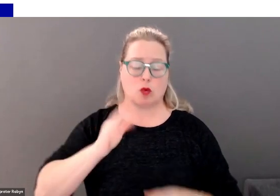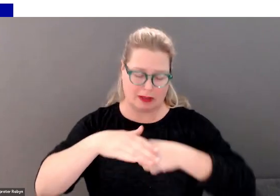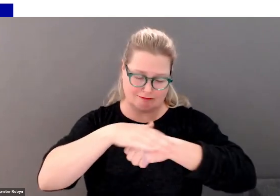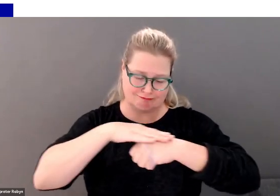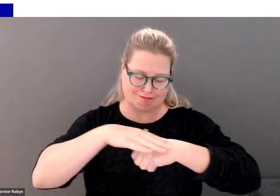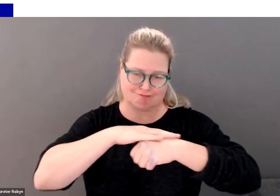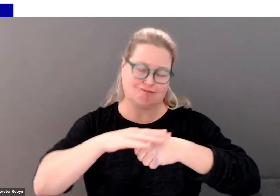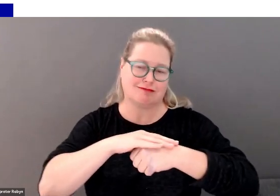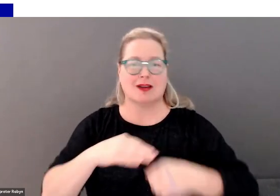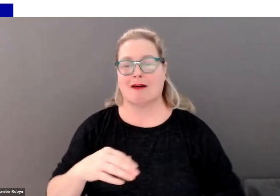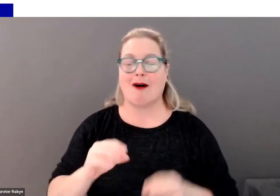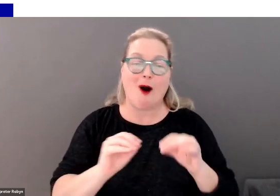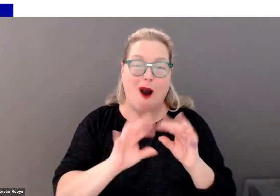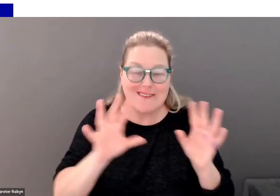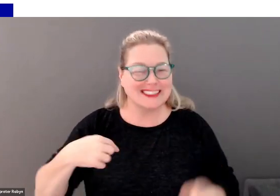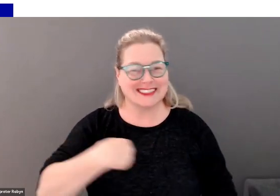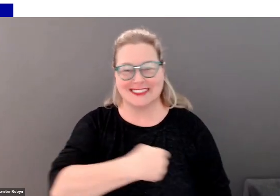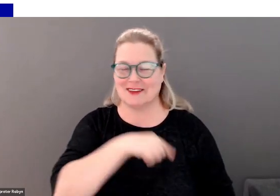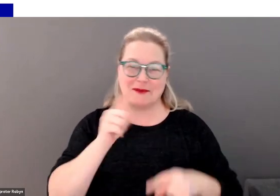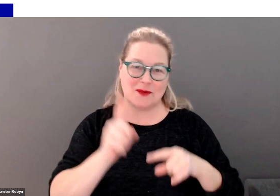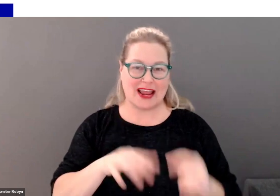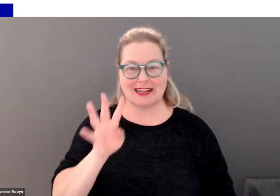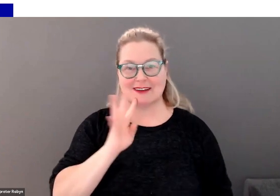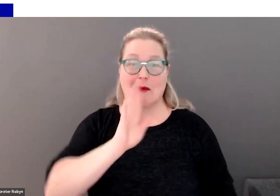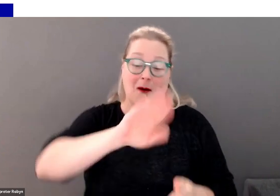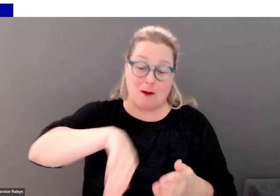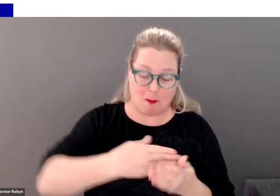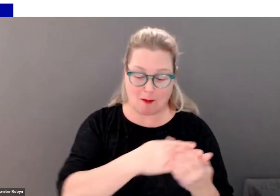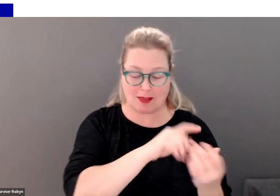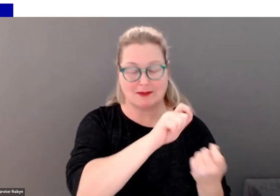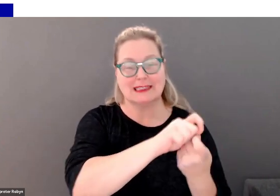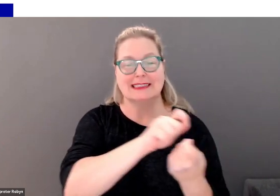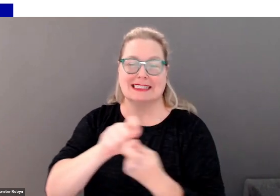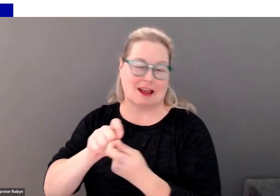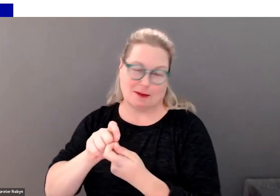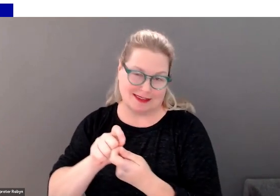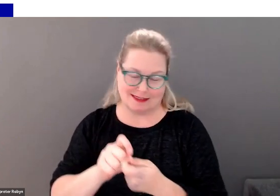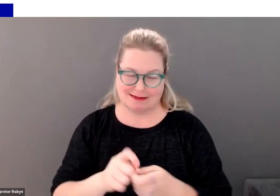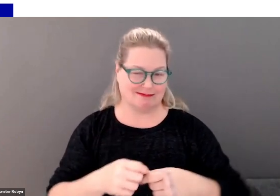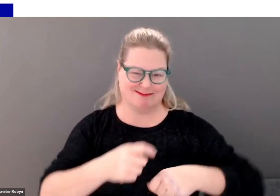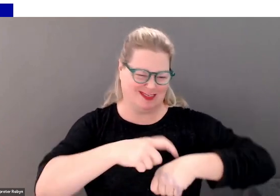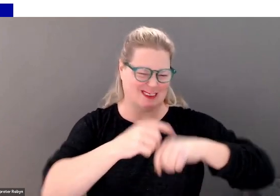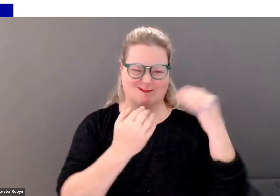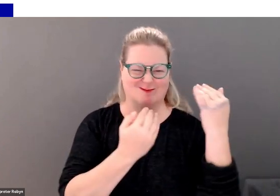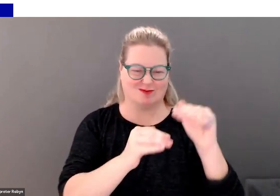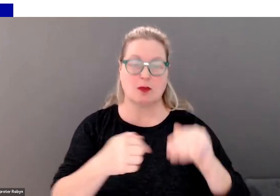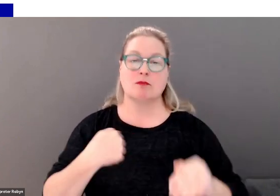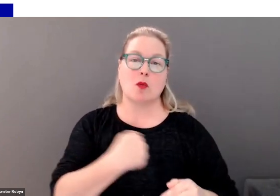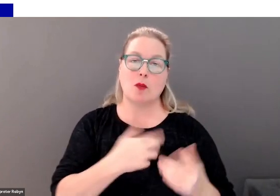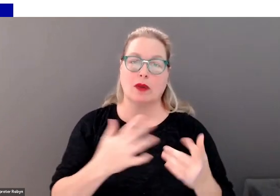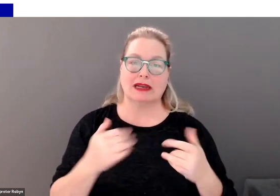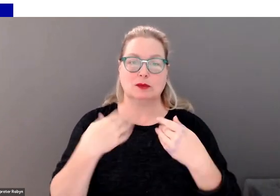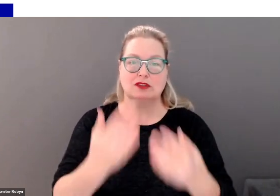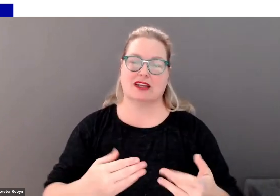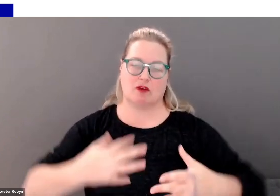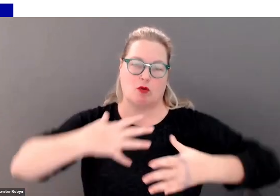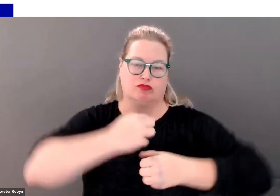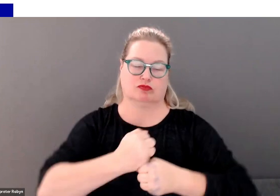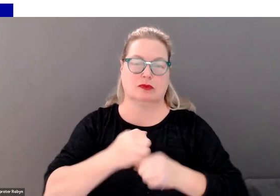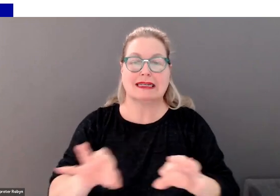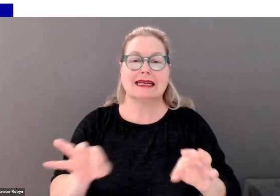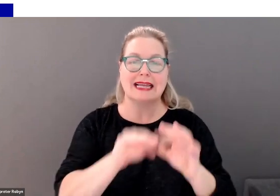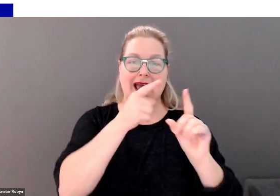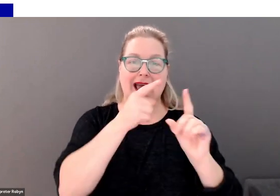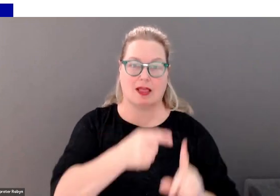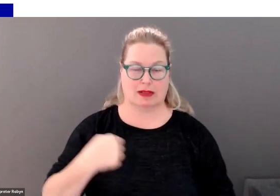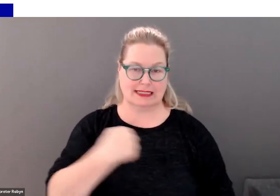can't get into all the details in the time allotted, but we wanted to give you a picture of some of the key elements that are most, we think, of